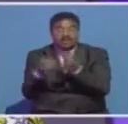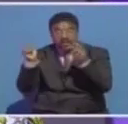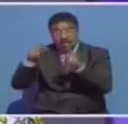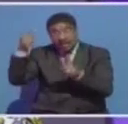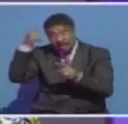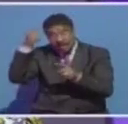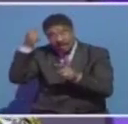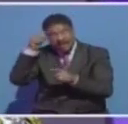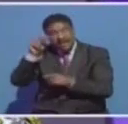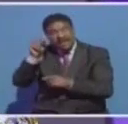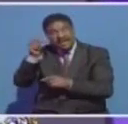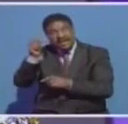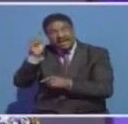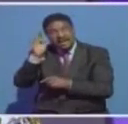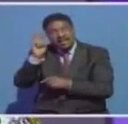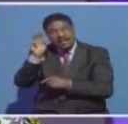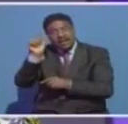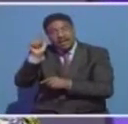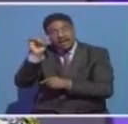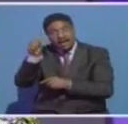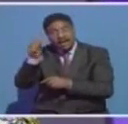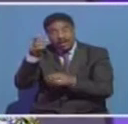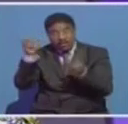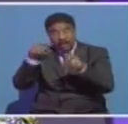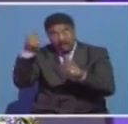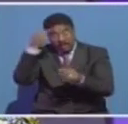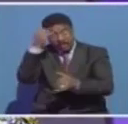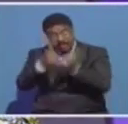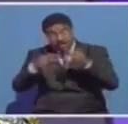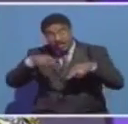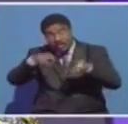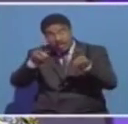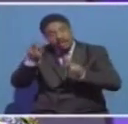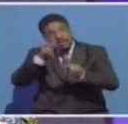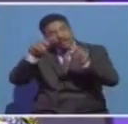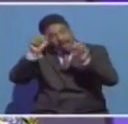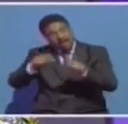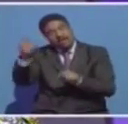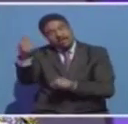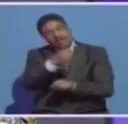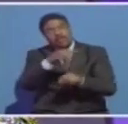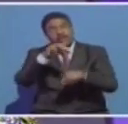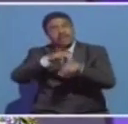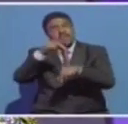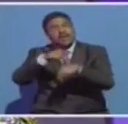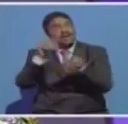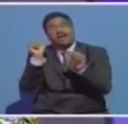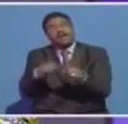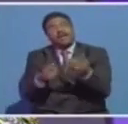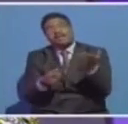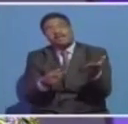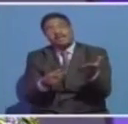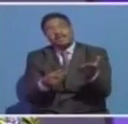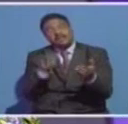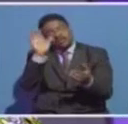the Mpika-Nabwalia road, people will be able to come to Mpika, the Boma, and get their